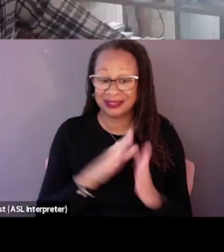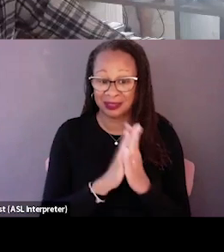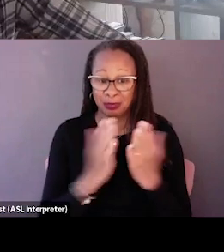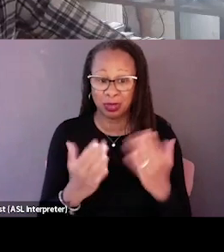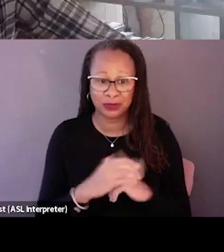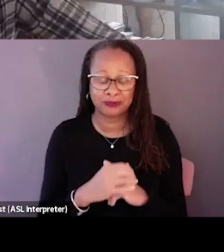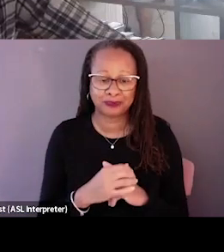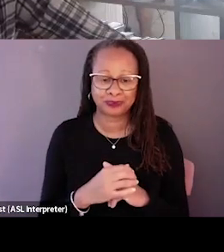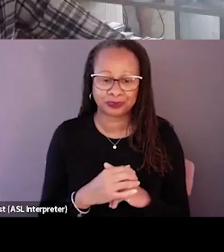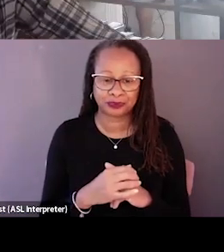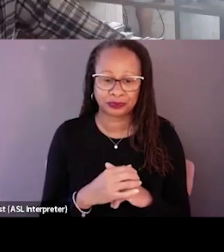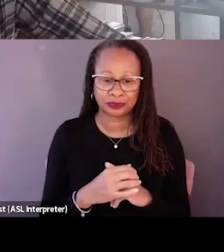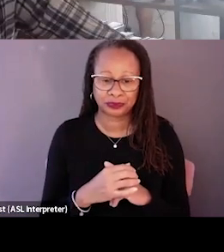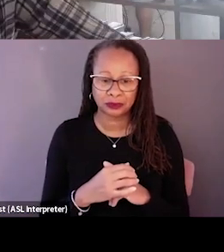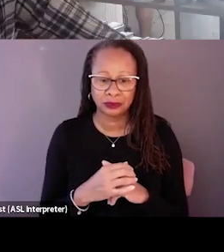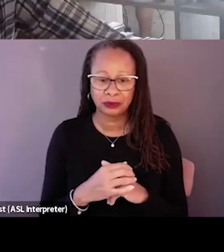to